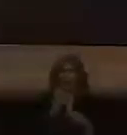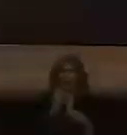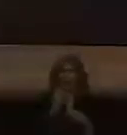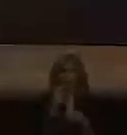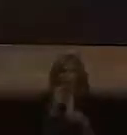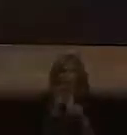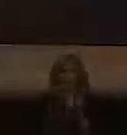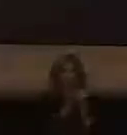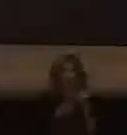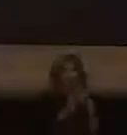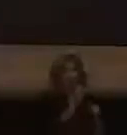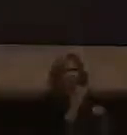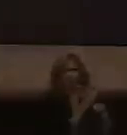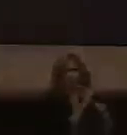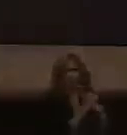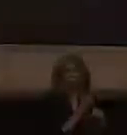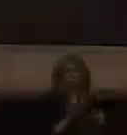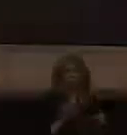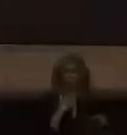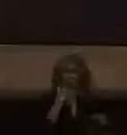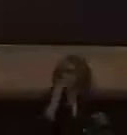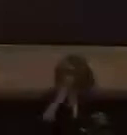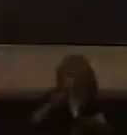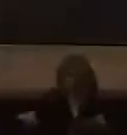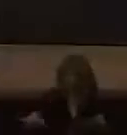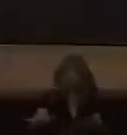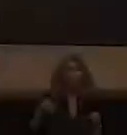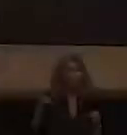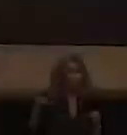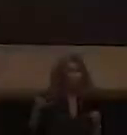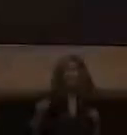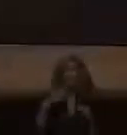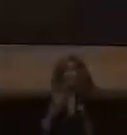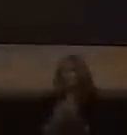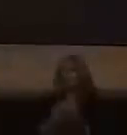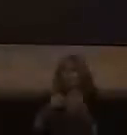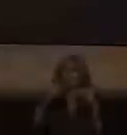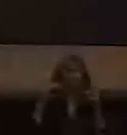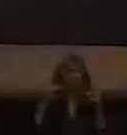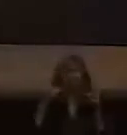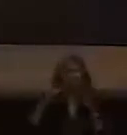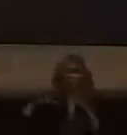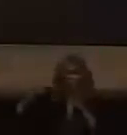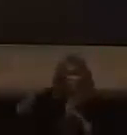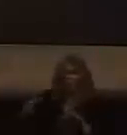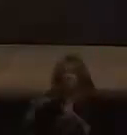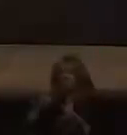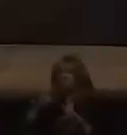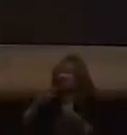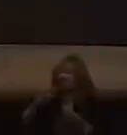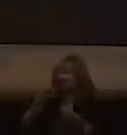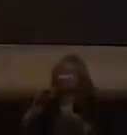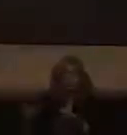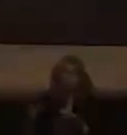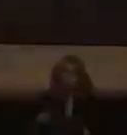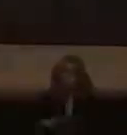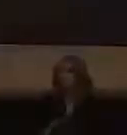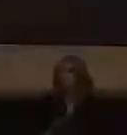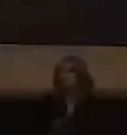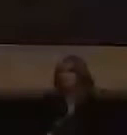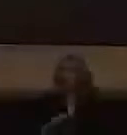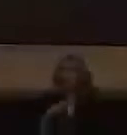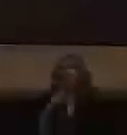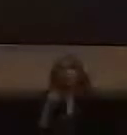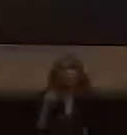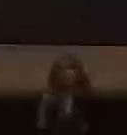connecting and not to recognize this community as a viable market niche. I think it's also worth noting that individuals with disabilities have